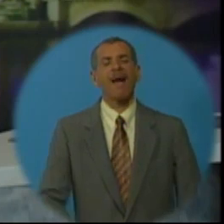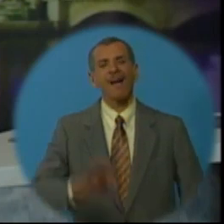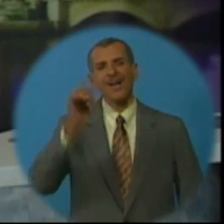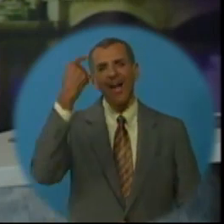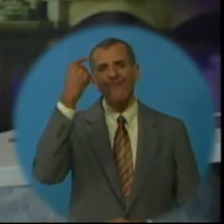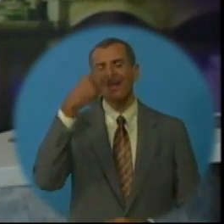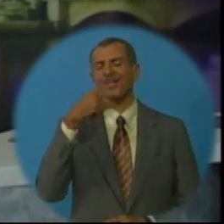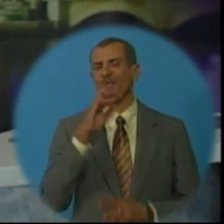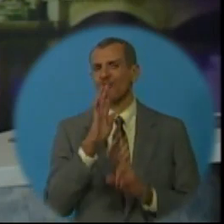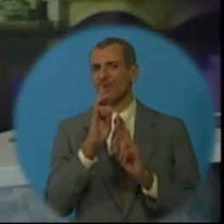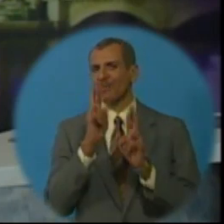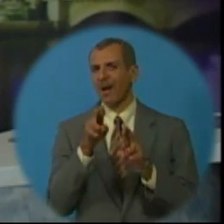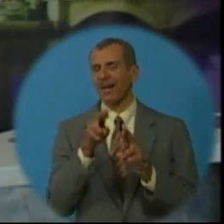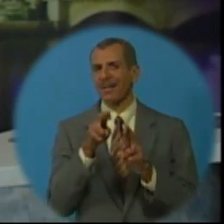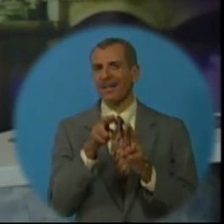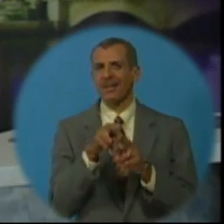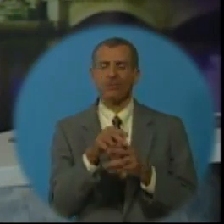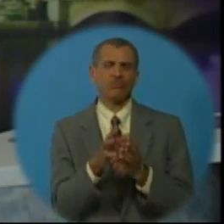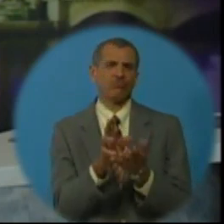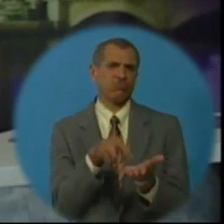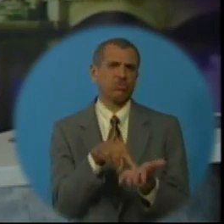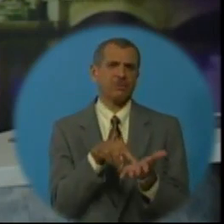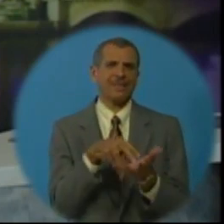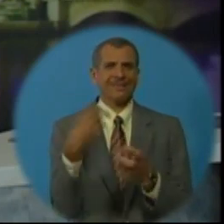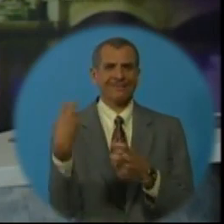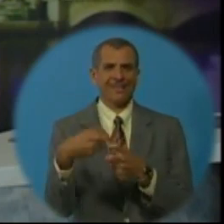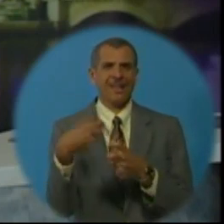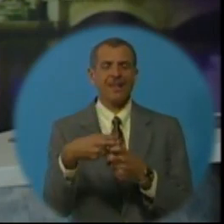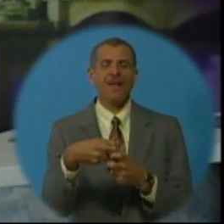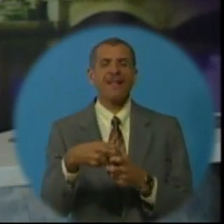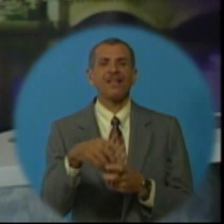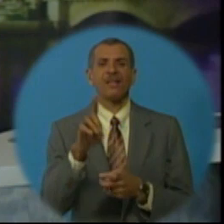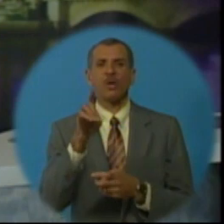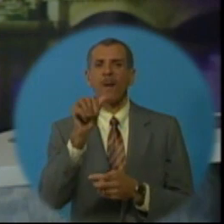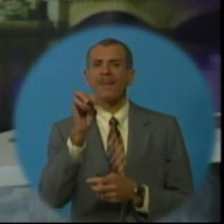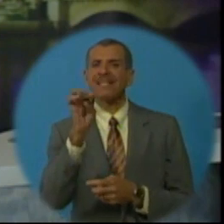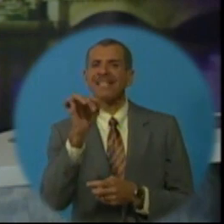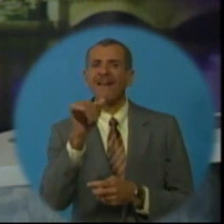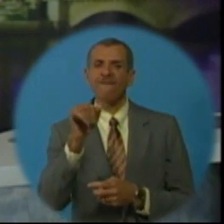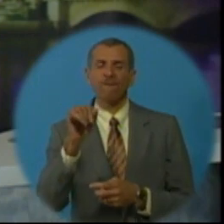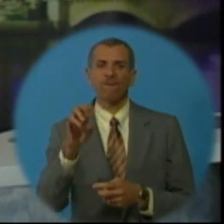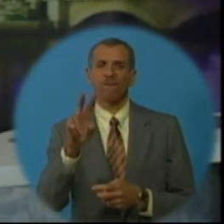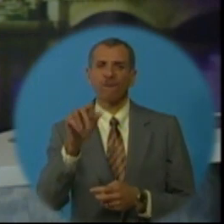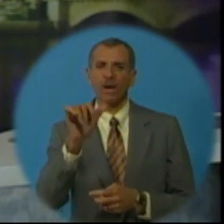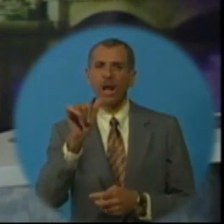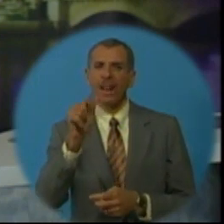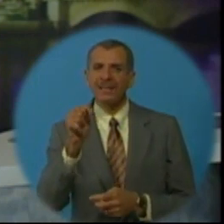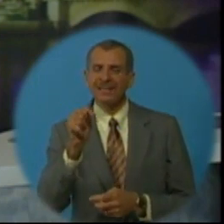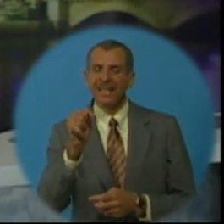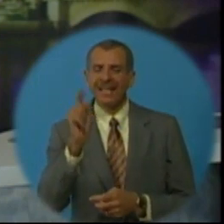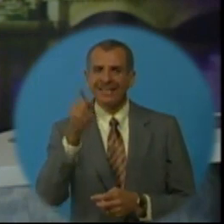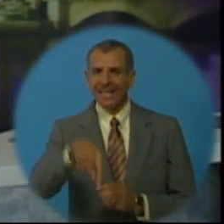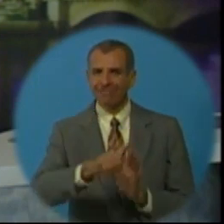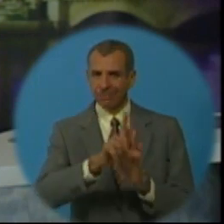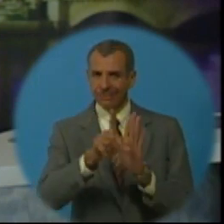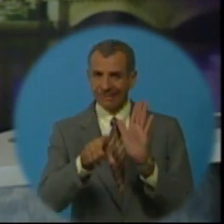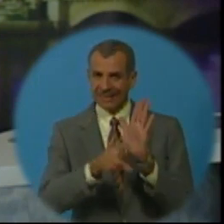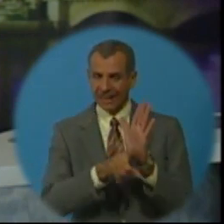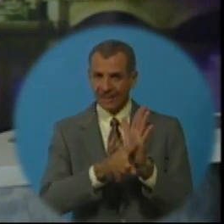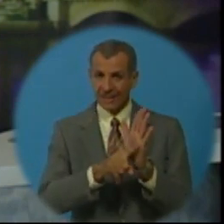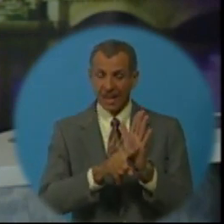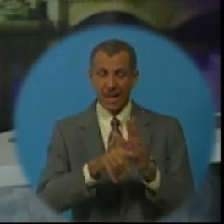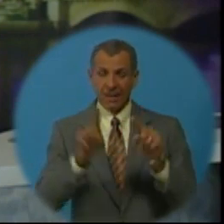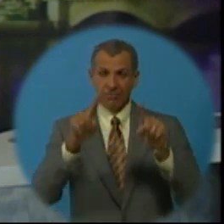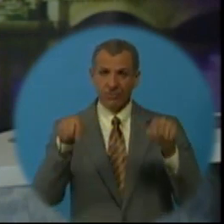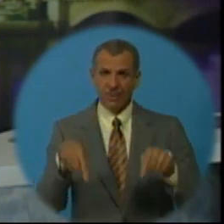is responding to calls for it to get tough on domestic violence through stiffer legislation. A draft bill on domestic